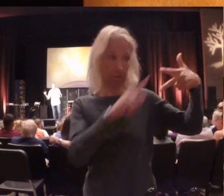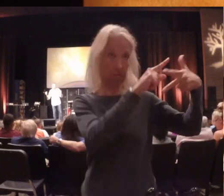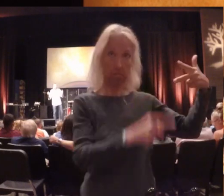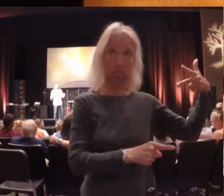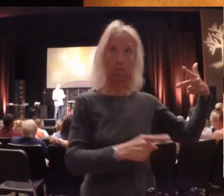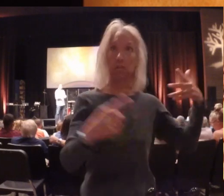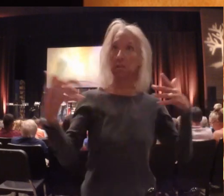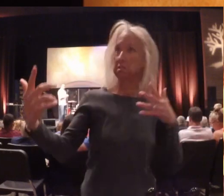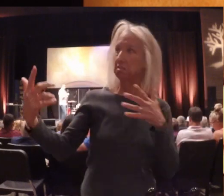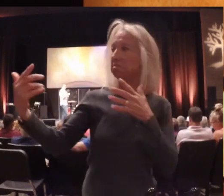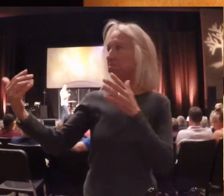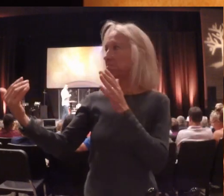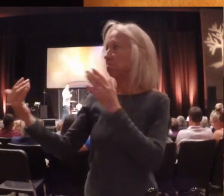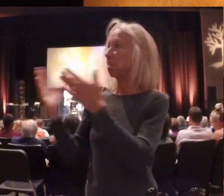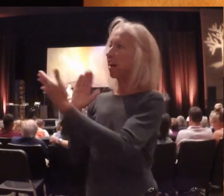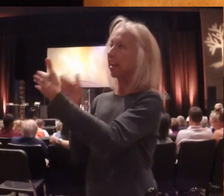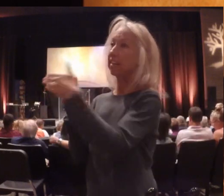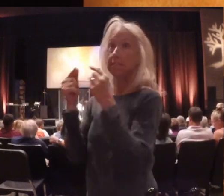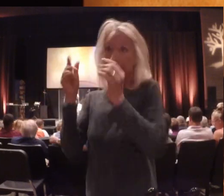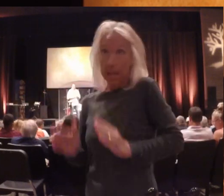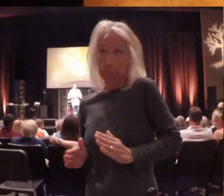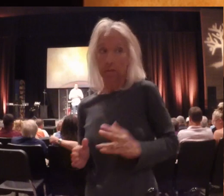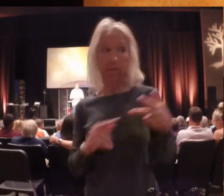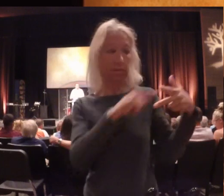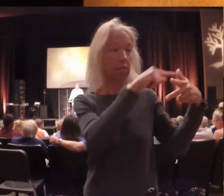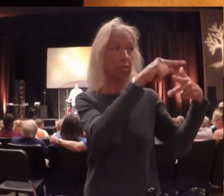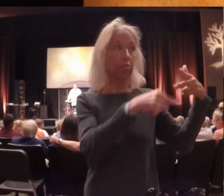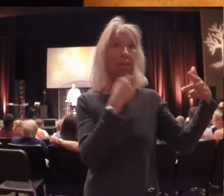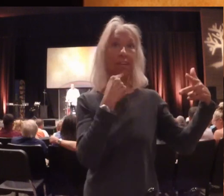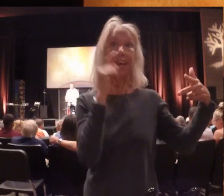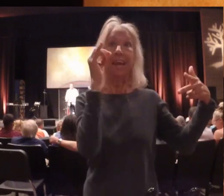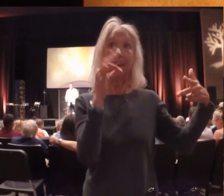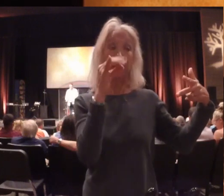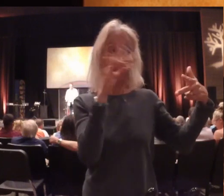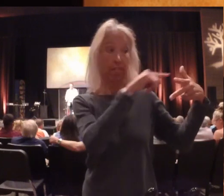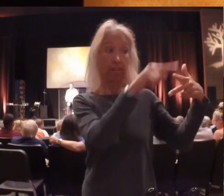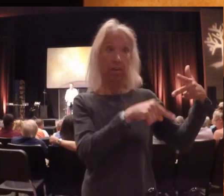okay, if we combine forces, us three, we can take the Moabites down.